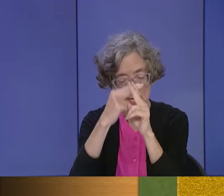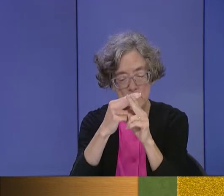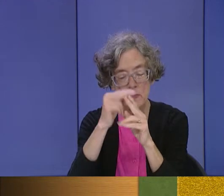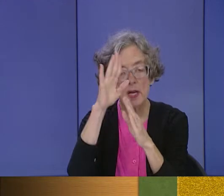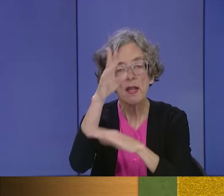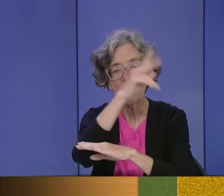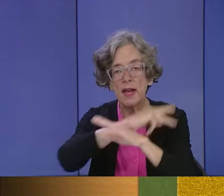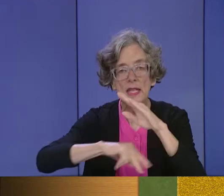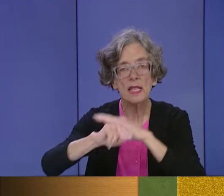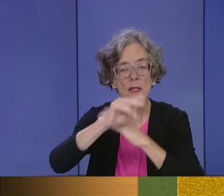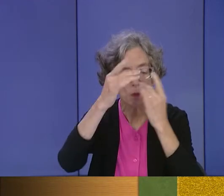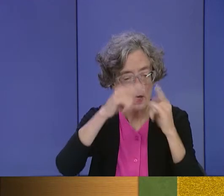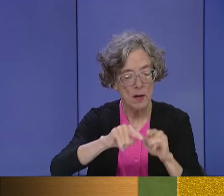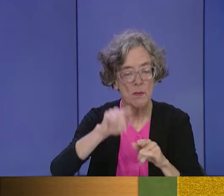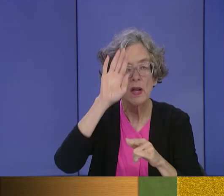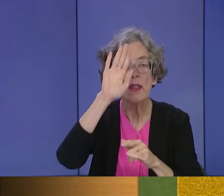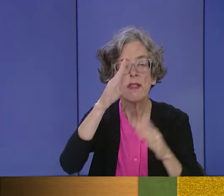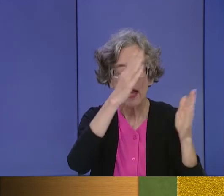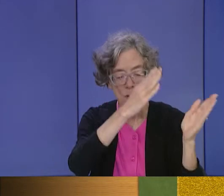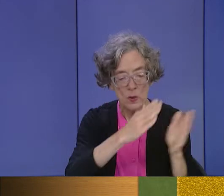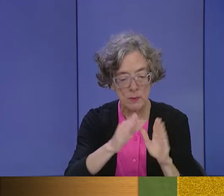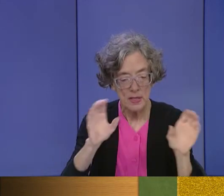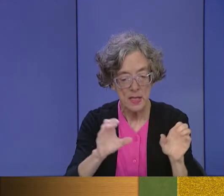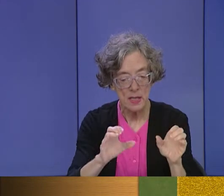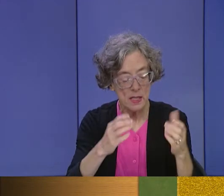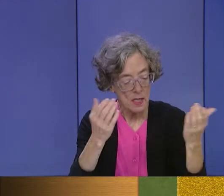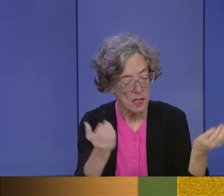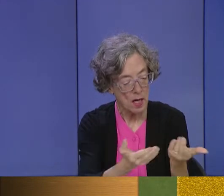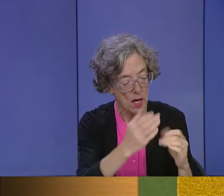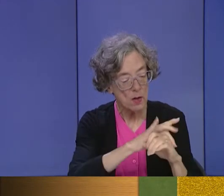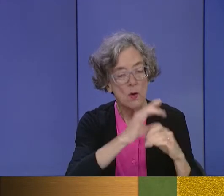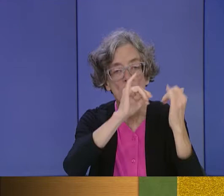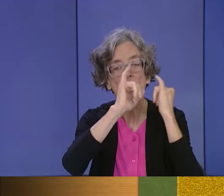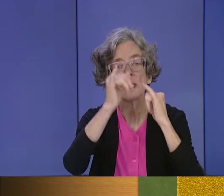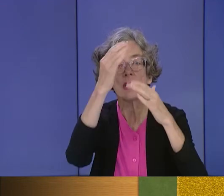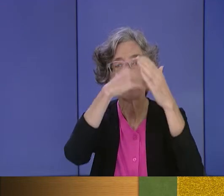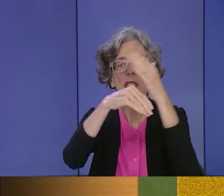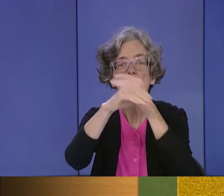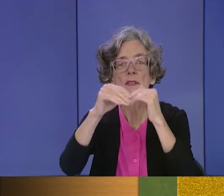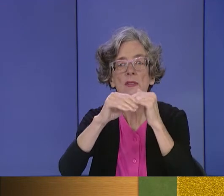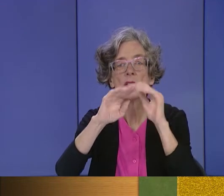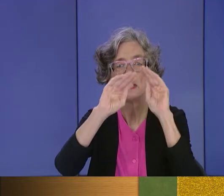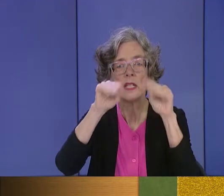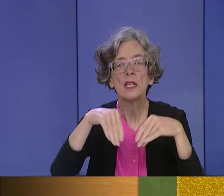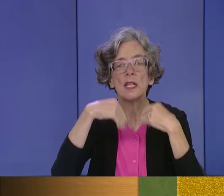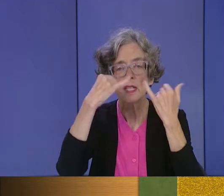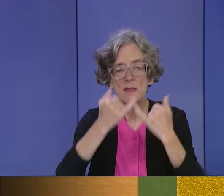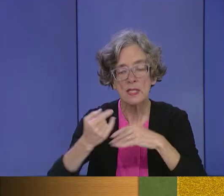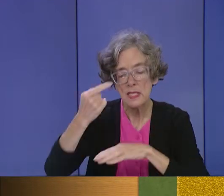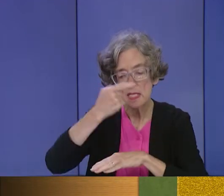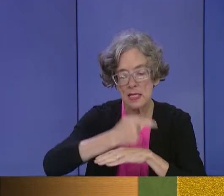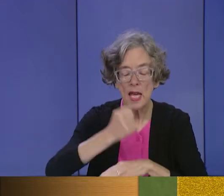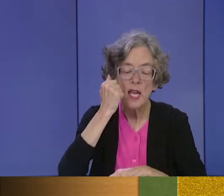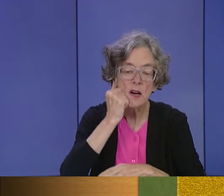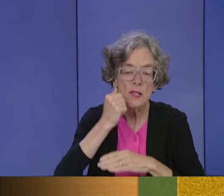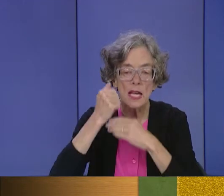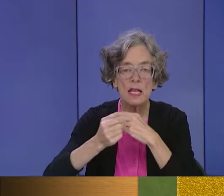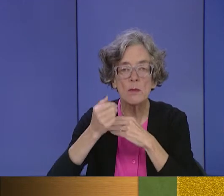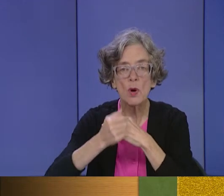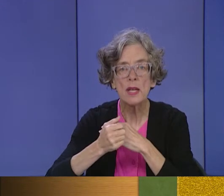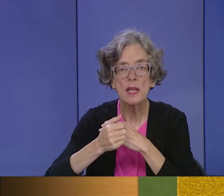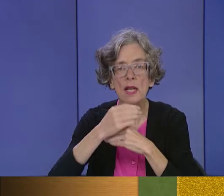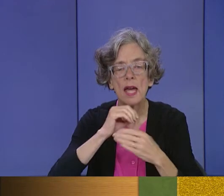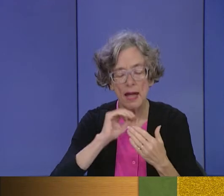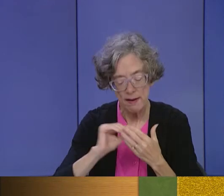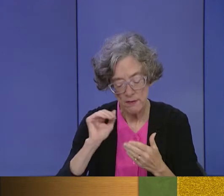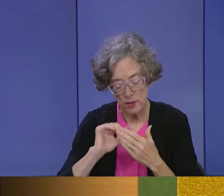name. Thy kingdom come, thy will be done, on earth as it is in heaven. Give us this day our daily